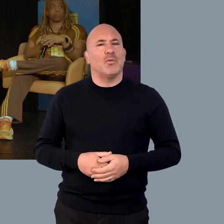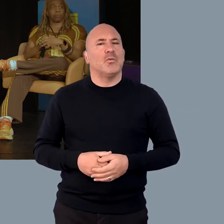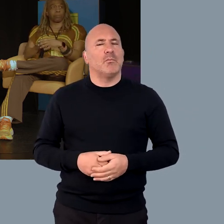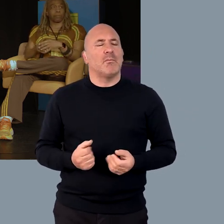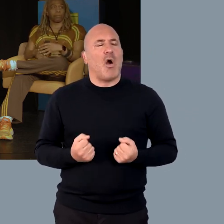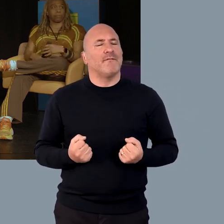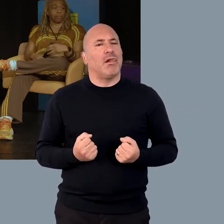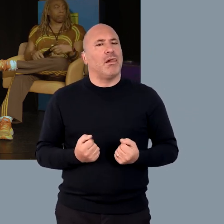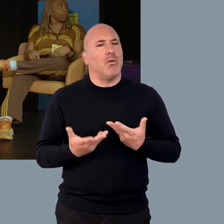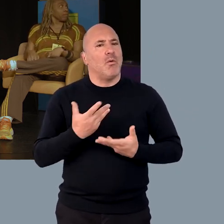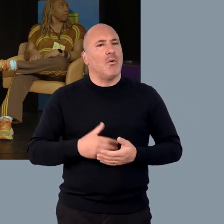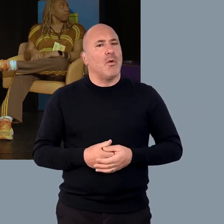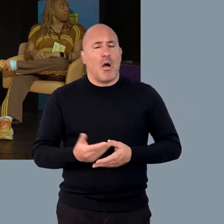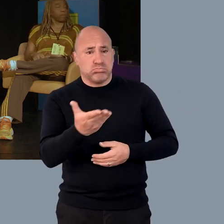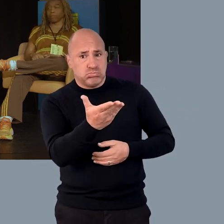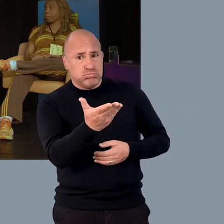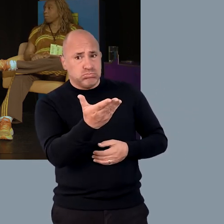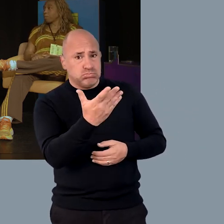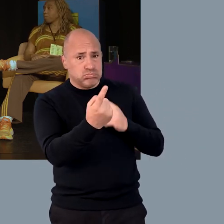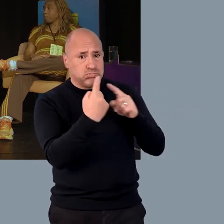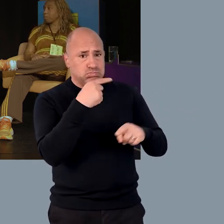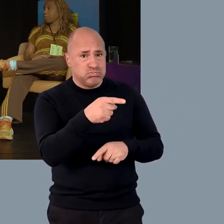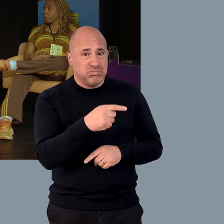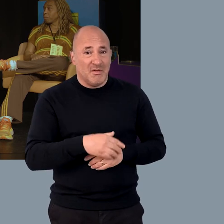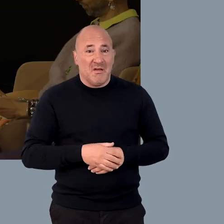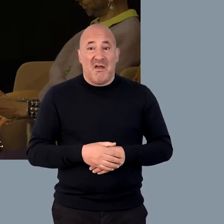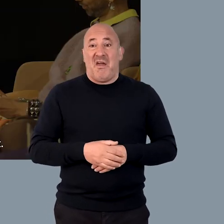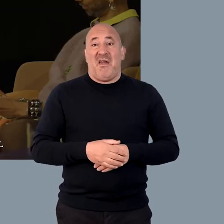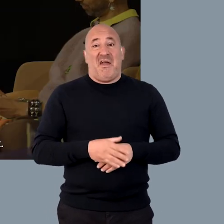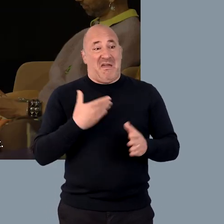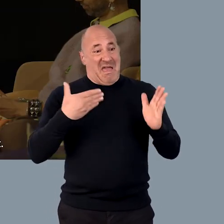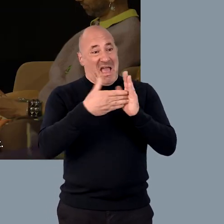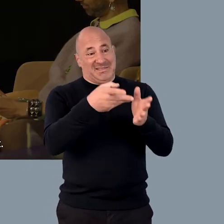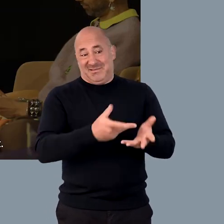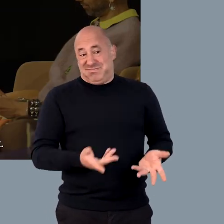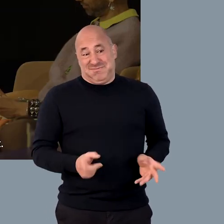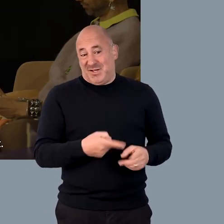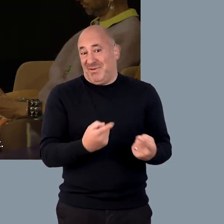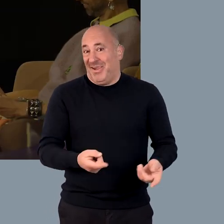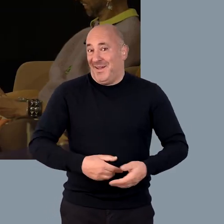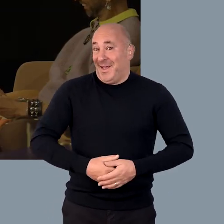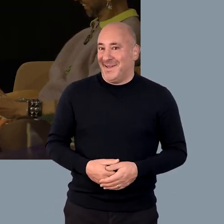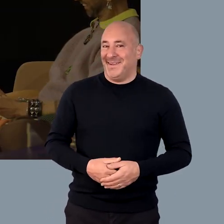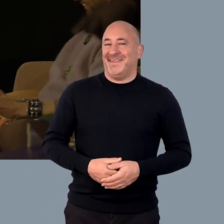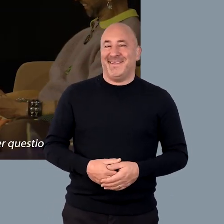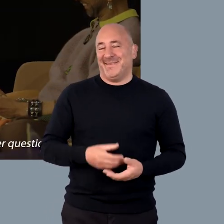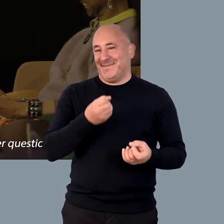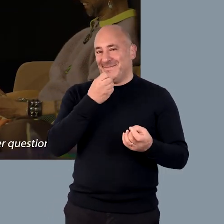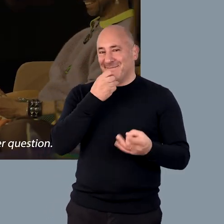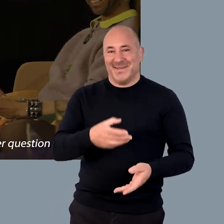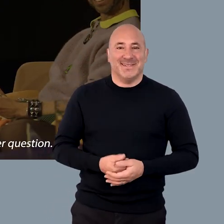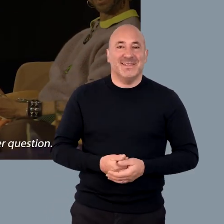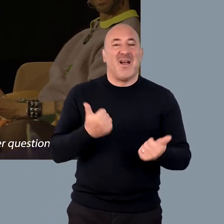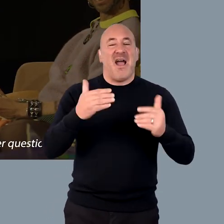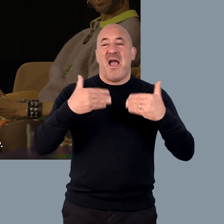powerful laura did you want to respond i don't think i can add any more to that brilliant so